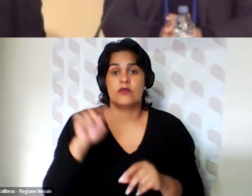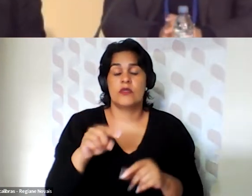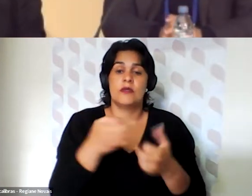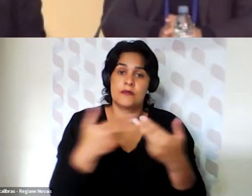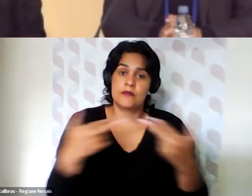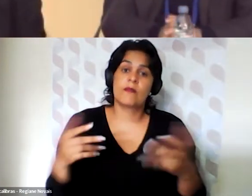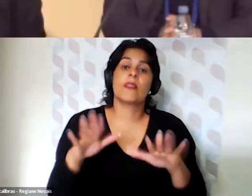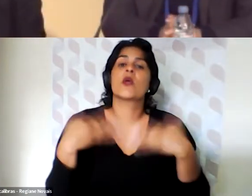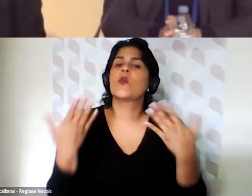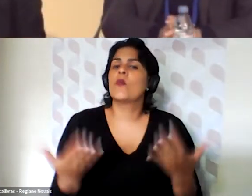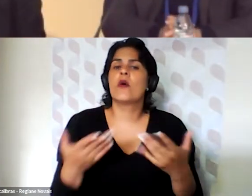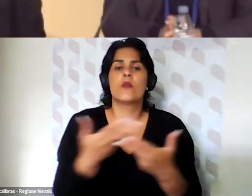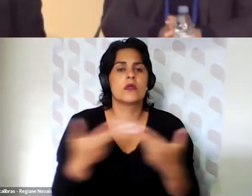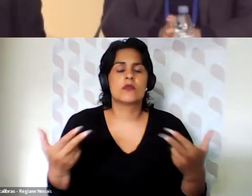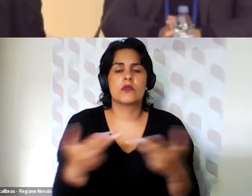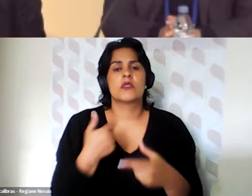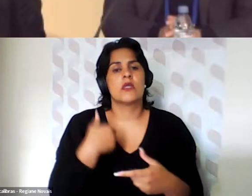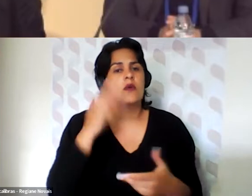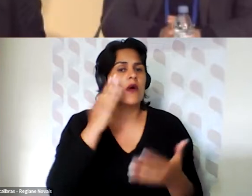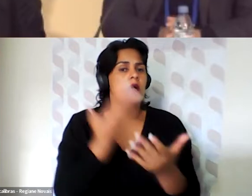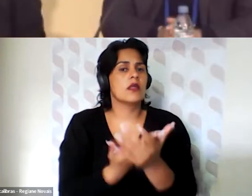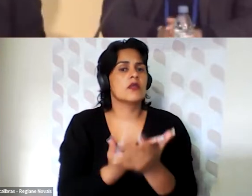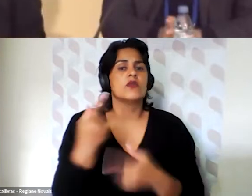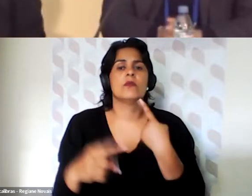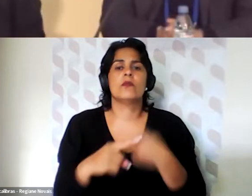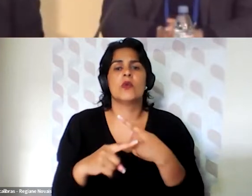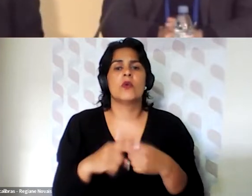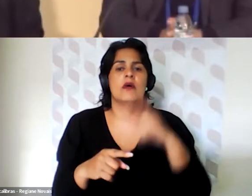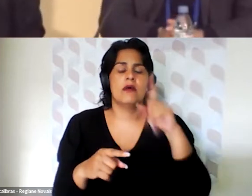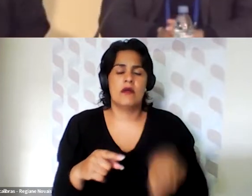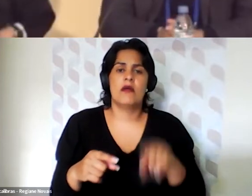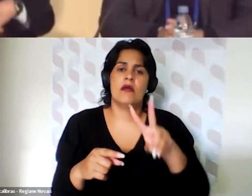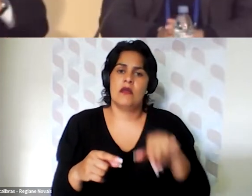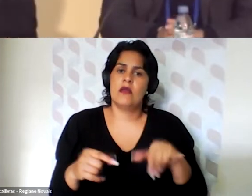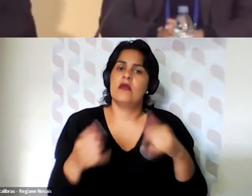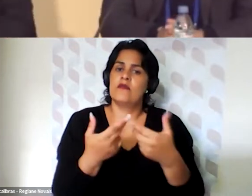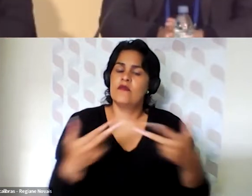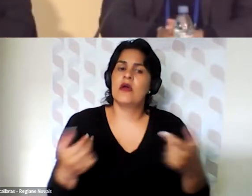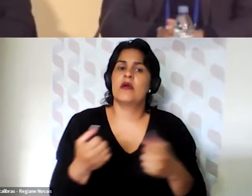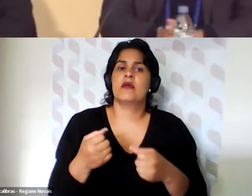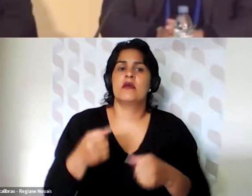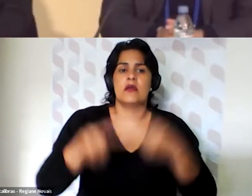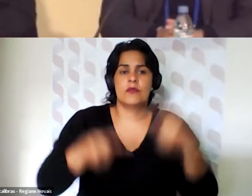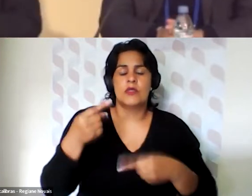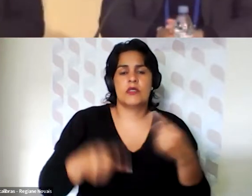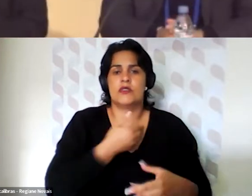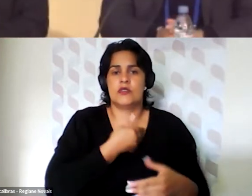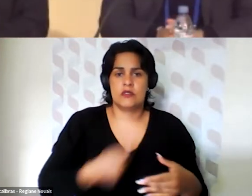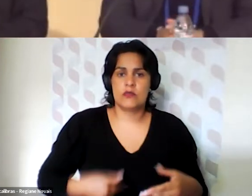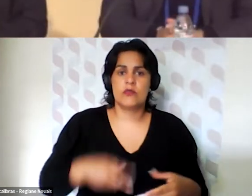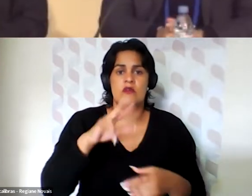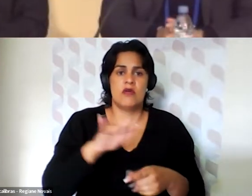Embaixador. Can you hear me? Okay. Now, very good, and as you can see,